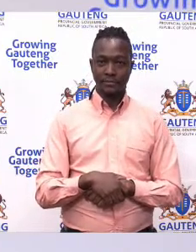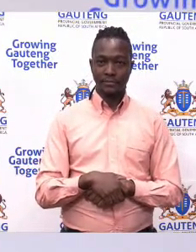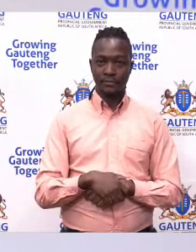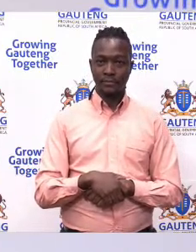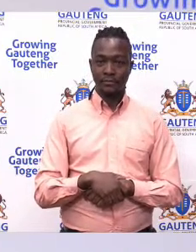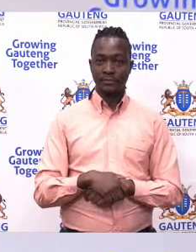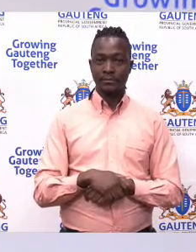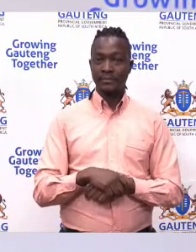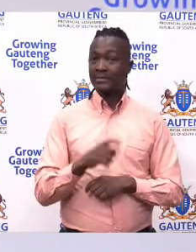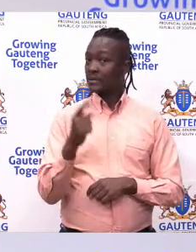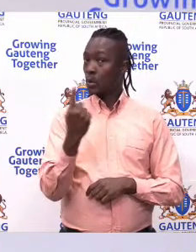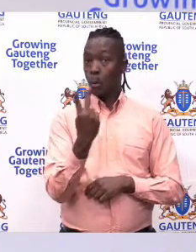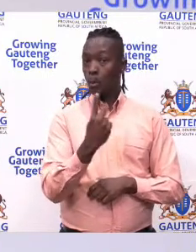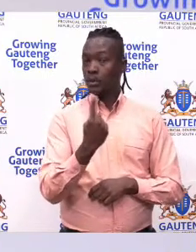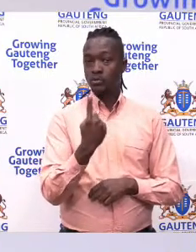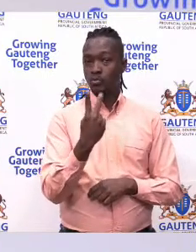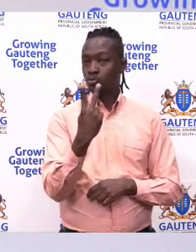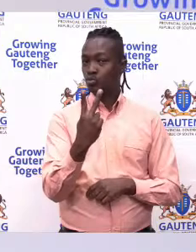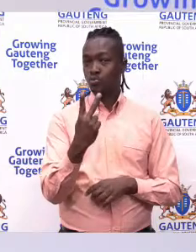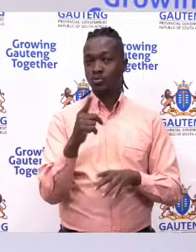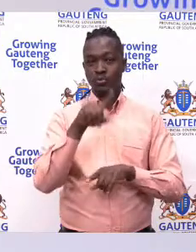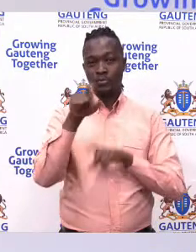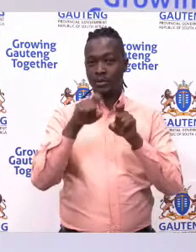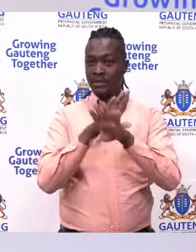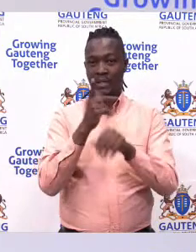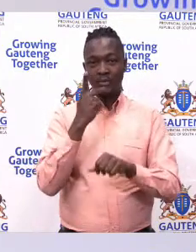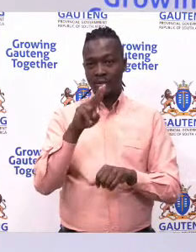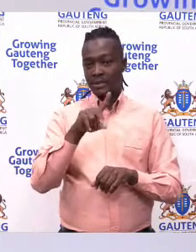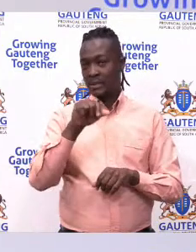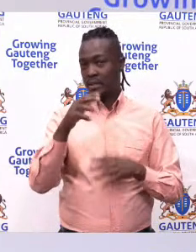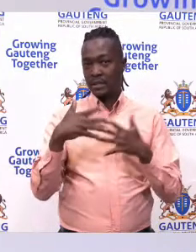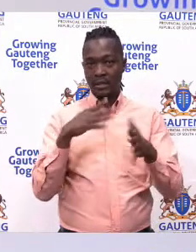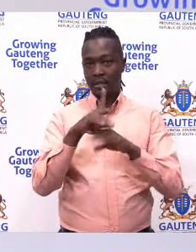These are the only two questions. I don't see any